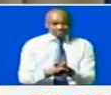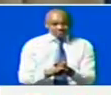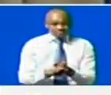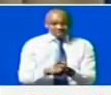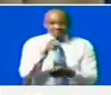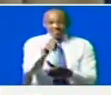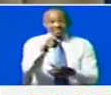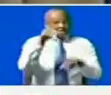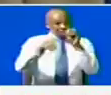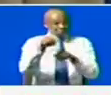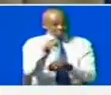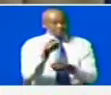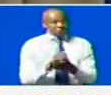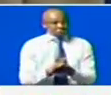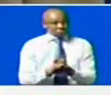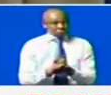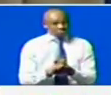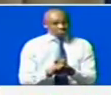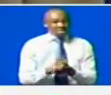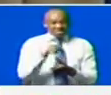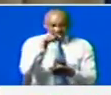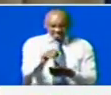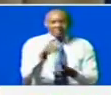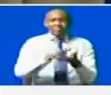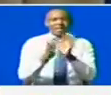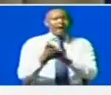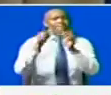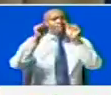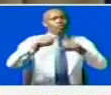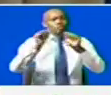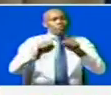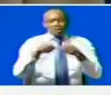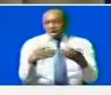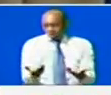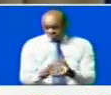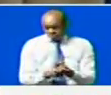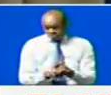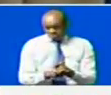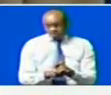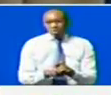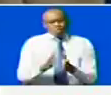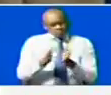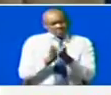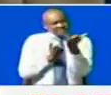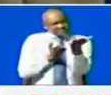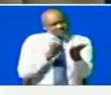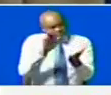this election has been made possible by the selfless